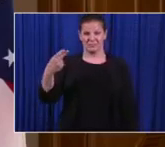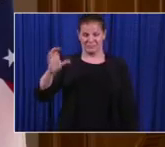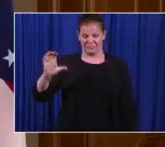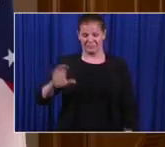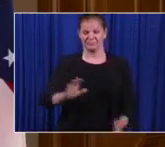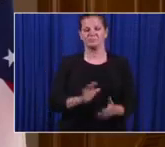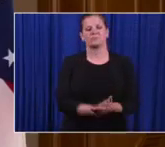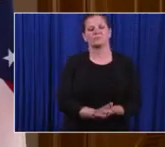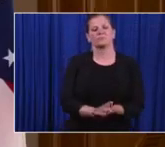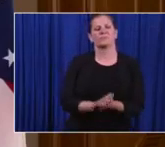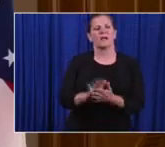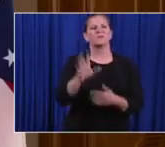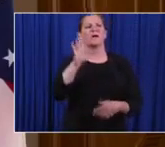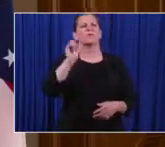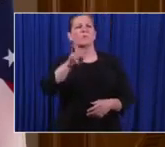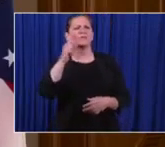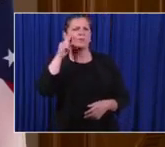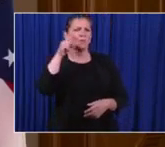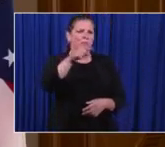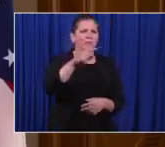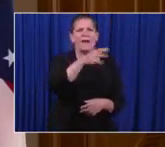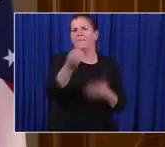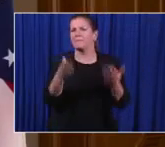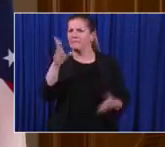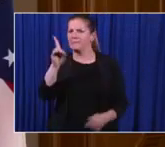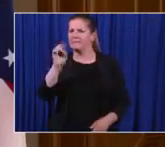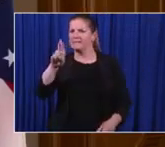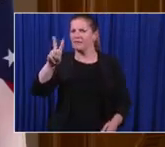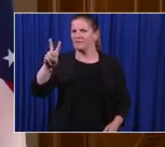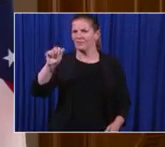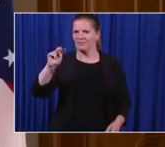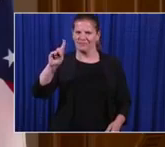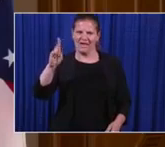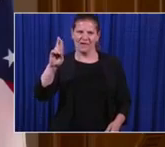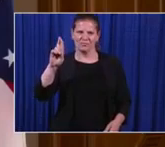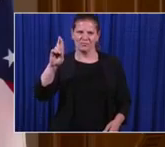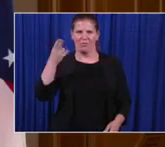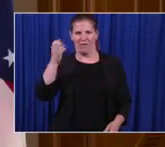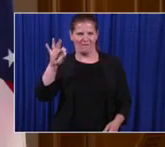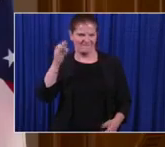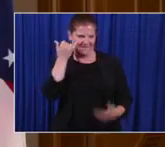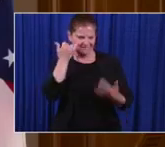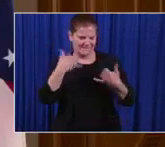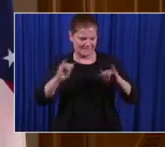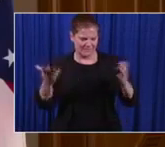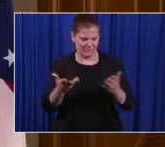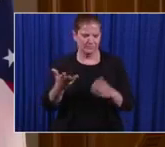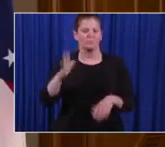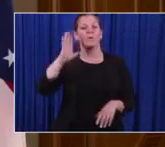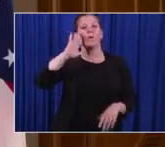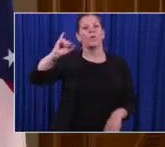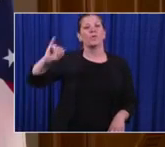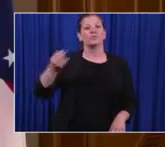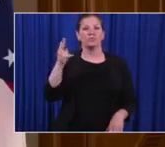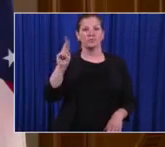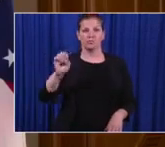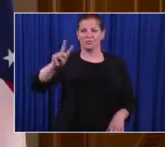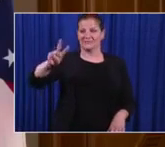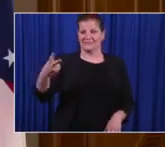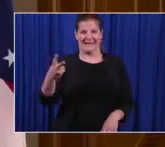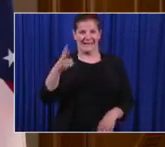he's still on the call. On June 2nd, when the mask order does go away, the CDC's recommendations will still be that those who